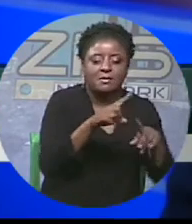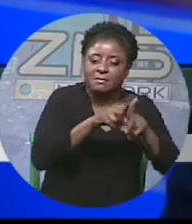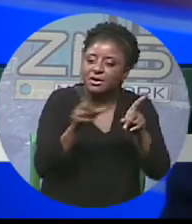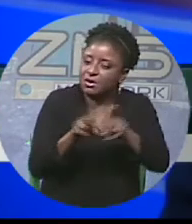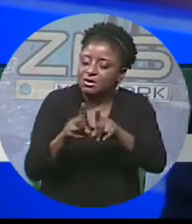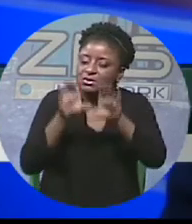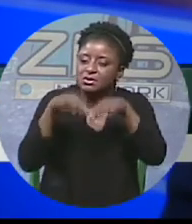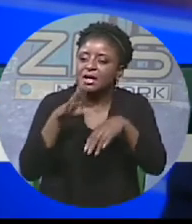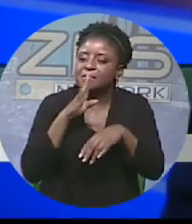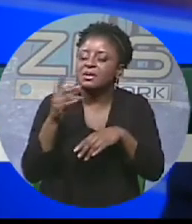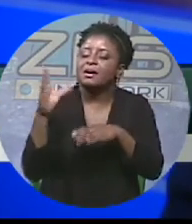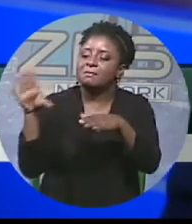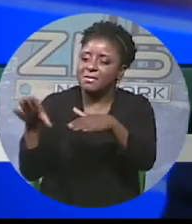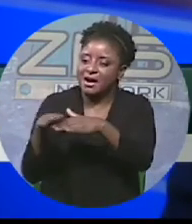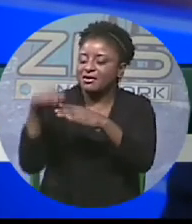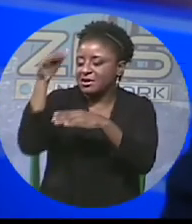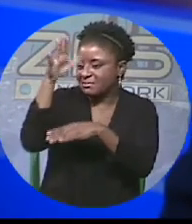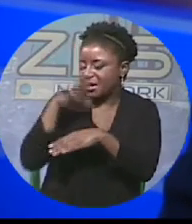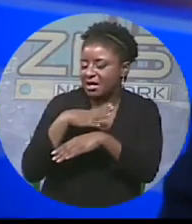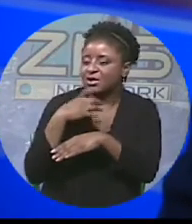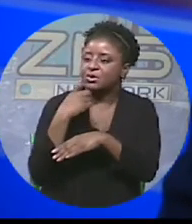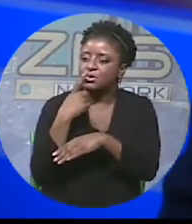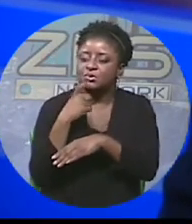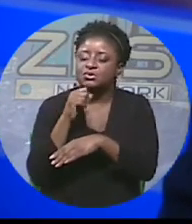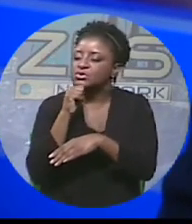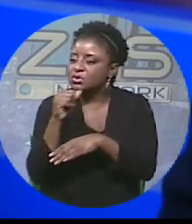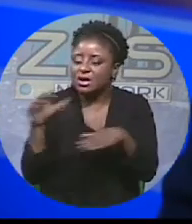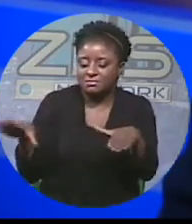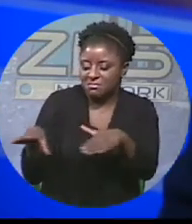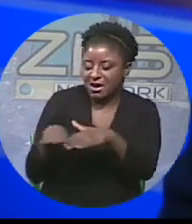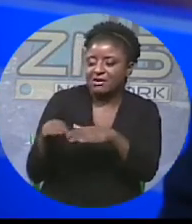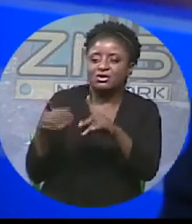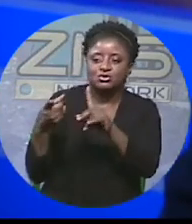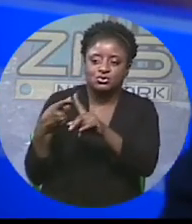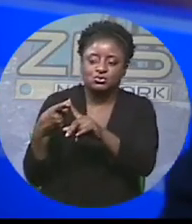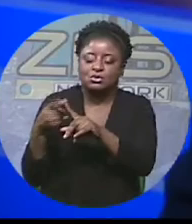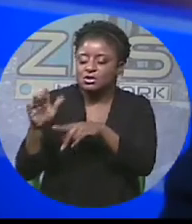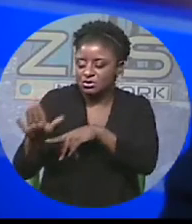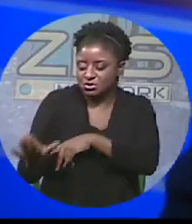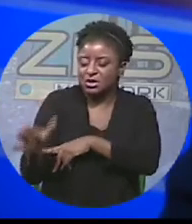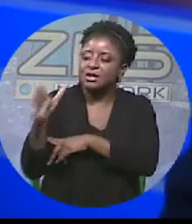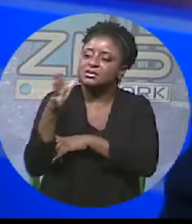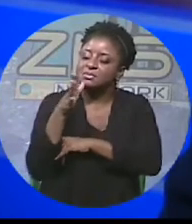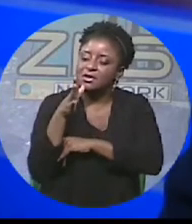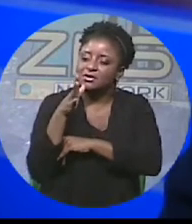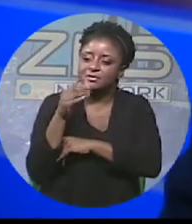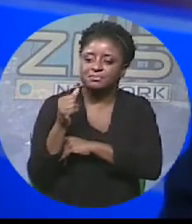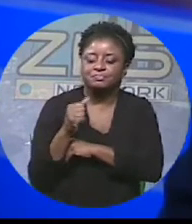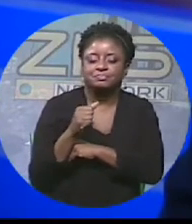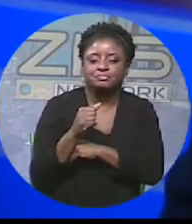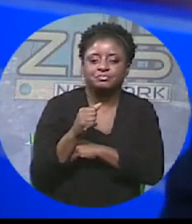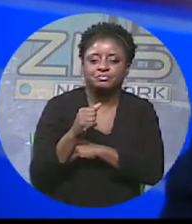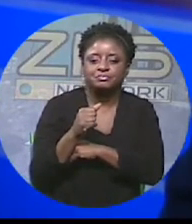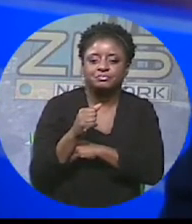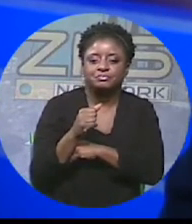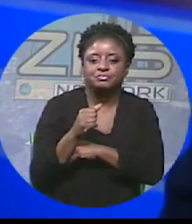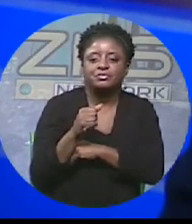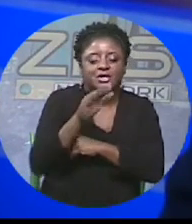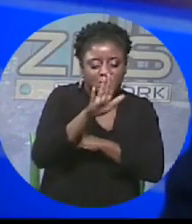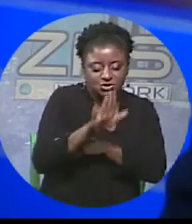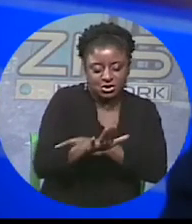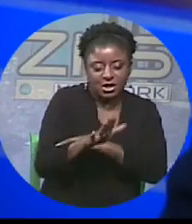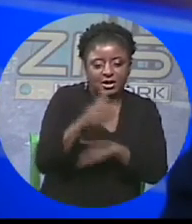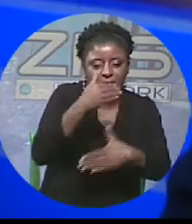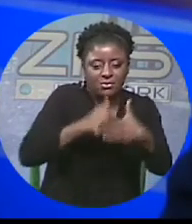unwed father would be a married man who is not married to the mother of the child. So it's a child